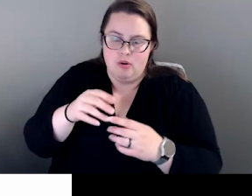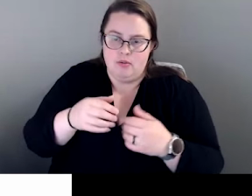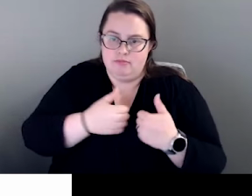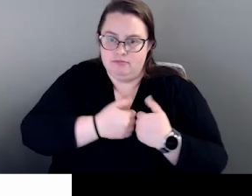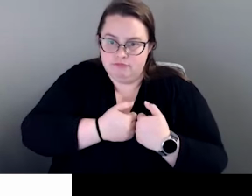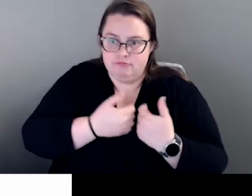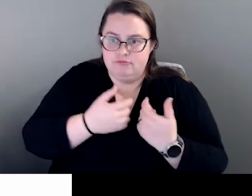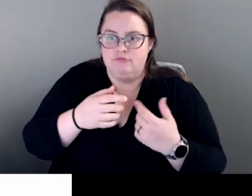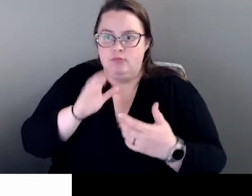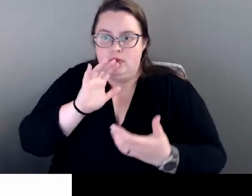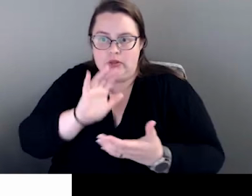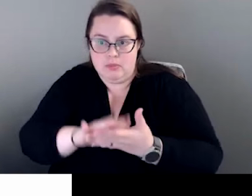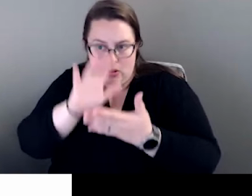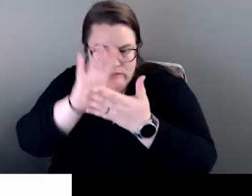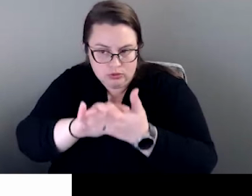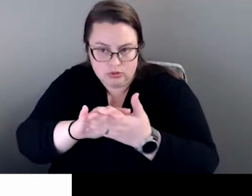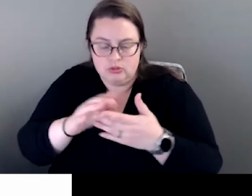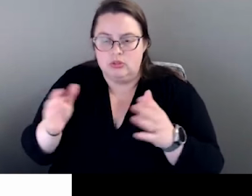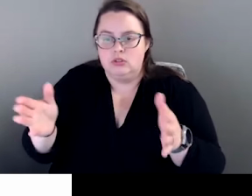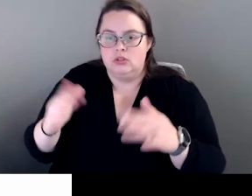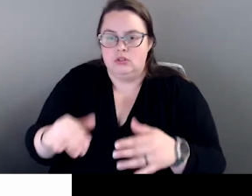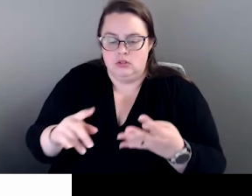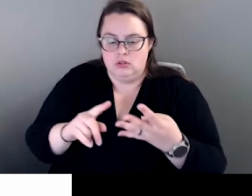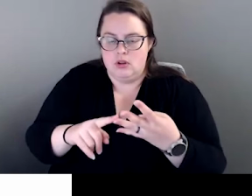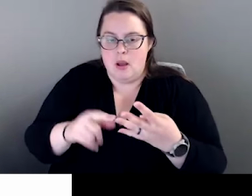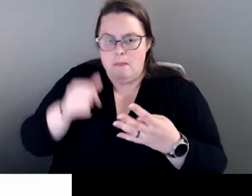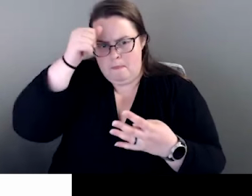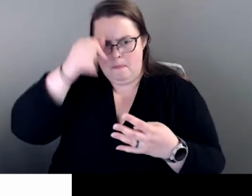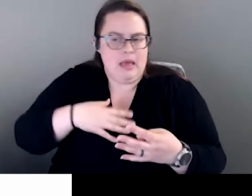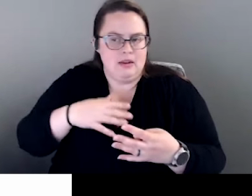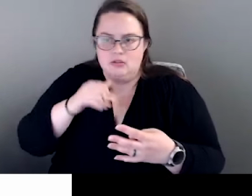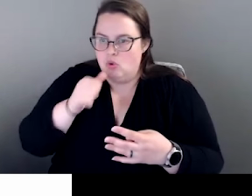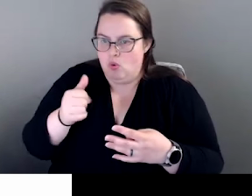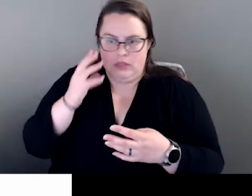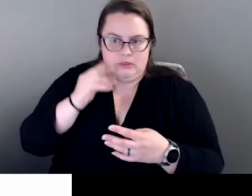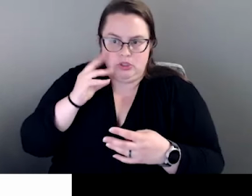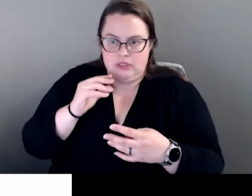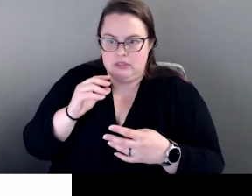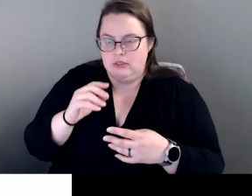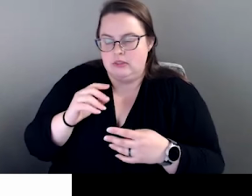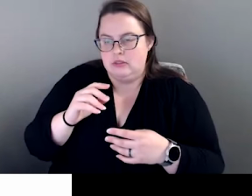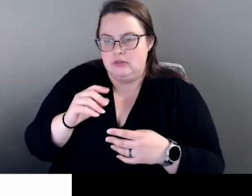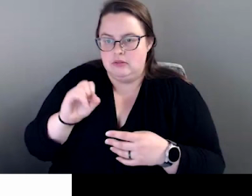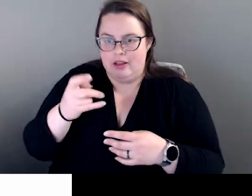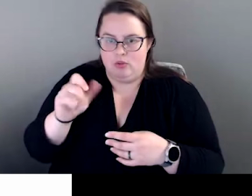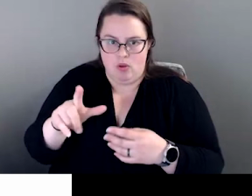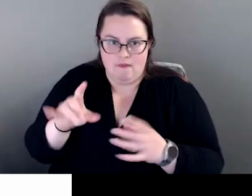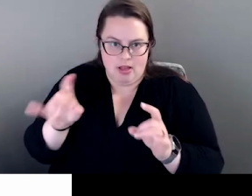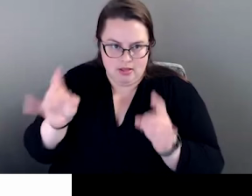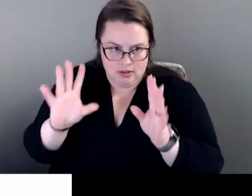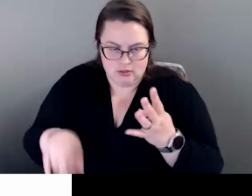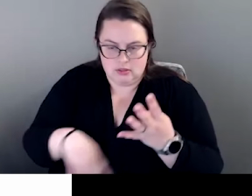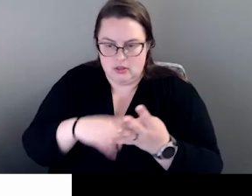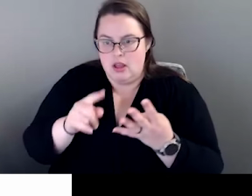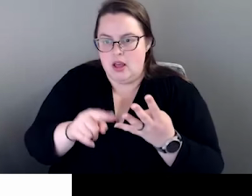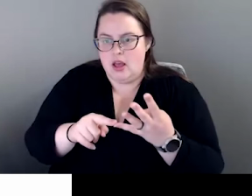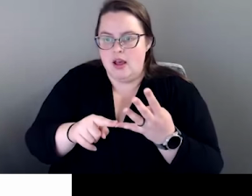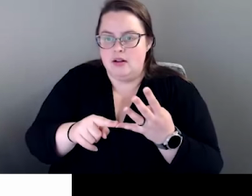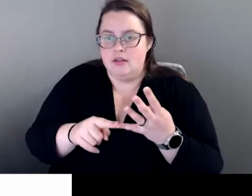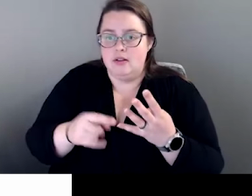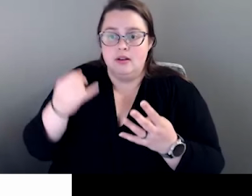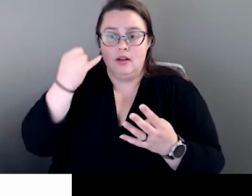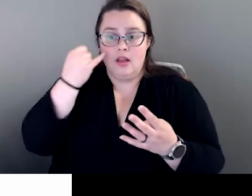Let me see. Men are not victims of sexual violence. Yeah. And then let's see. If a